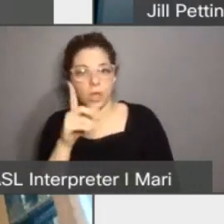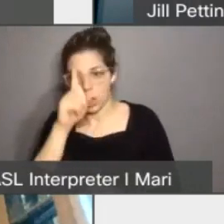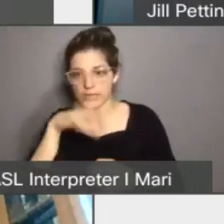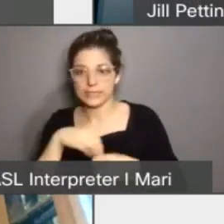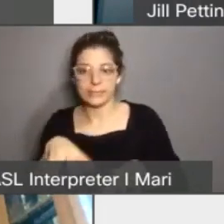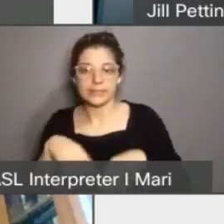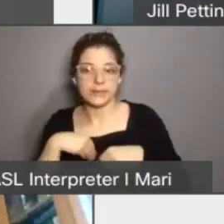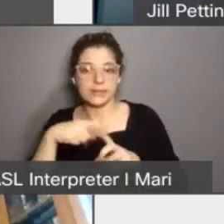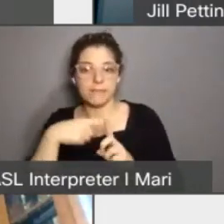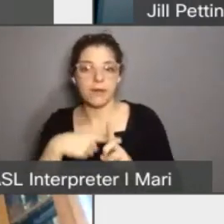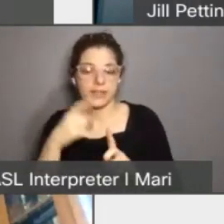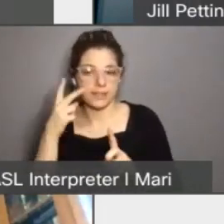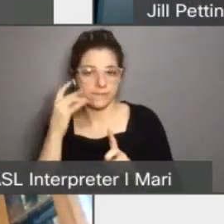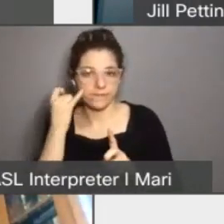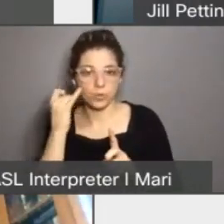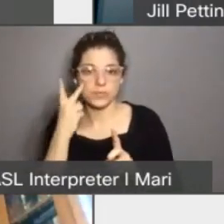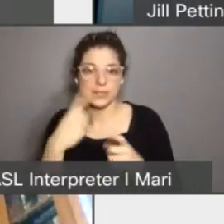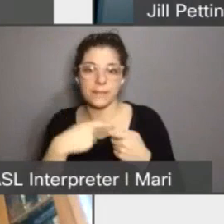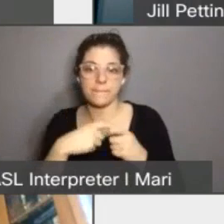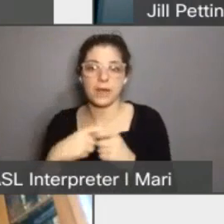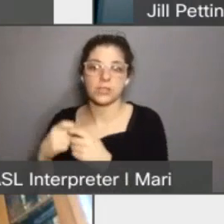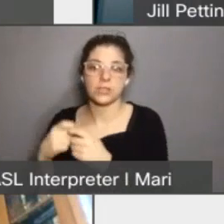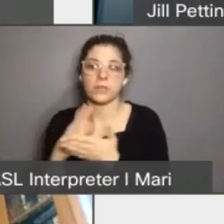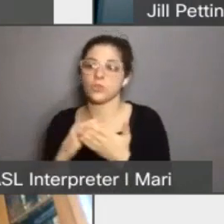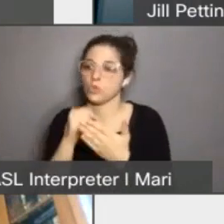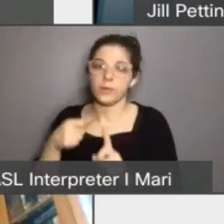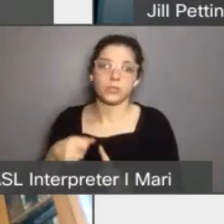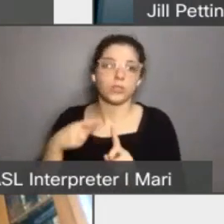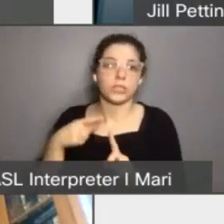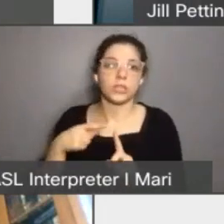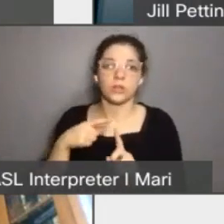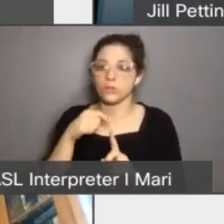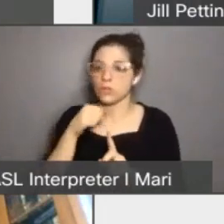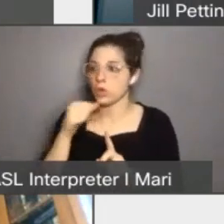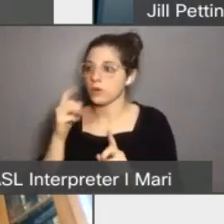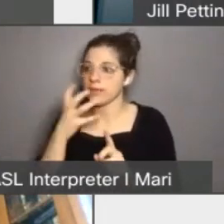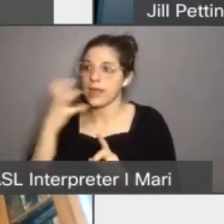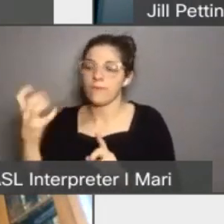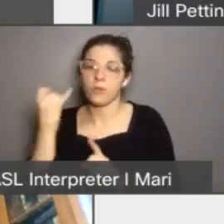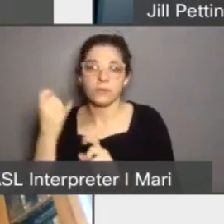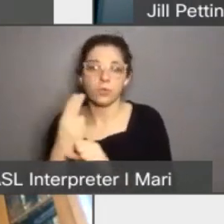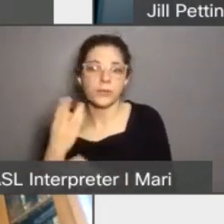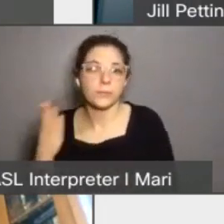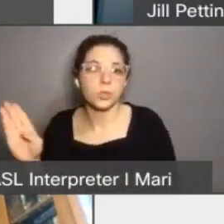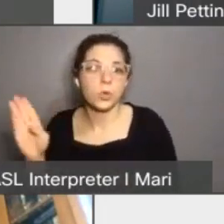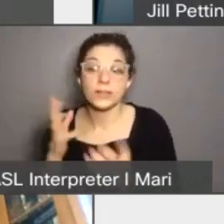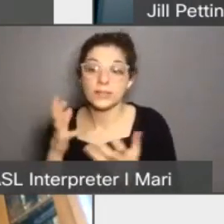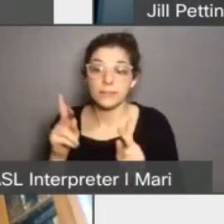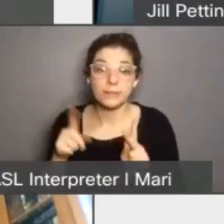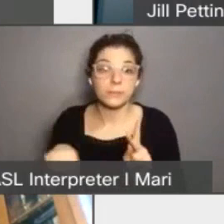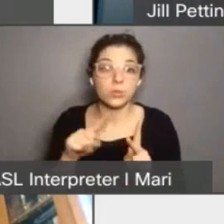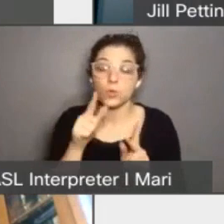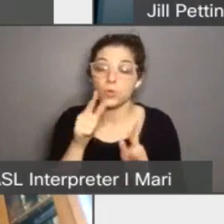Month. If you see a puzzle piece, try not to get triggered. Please don't yell people for it in blue, because a lot of these people who,